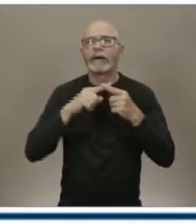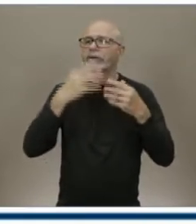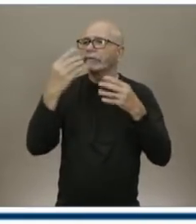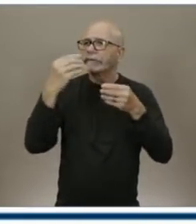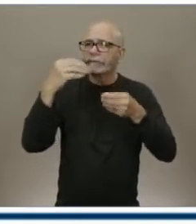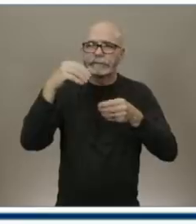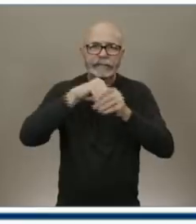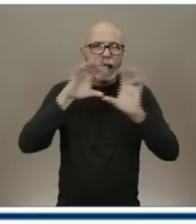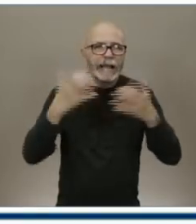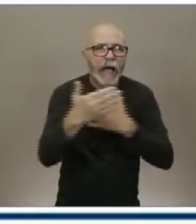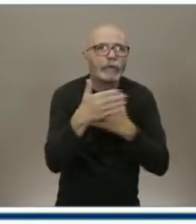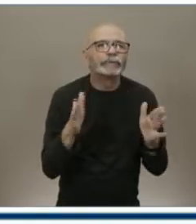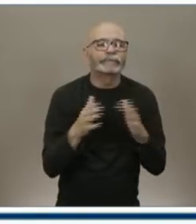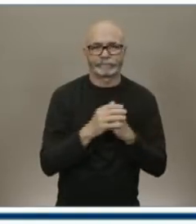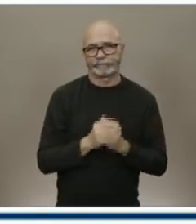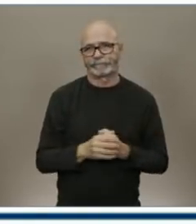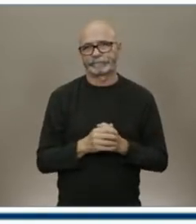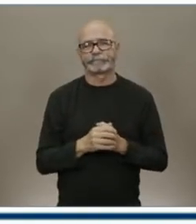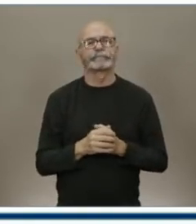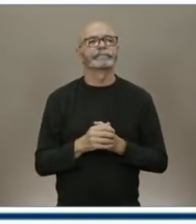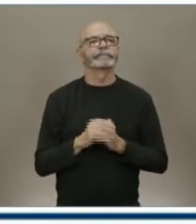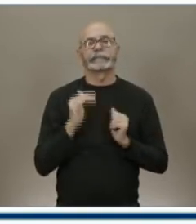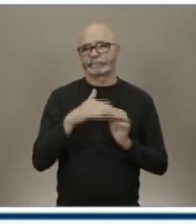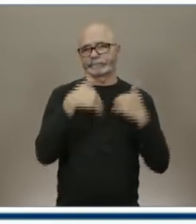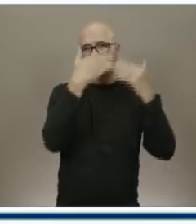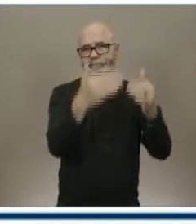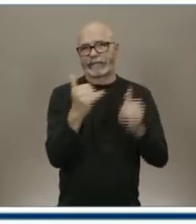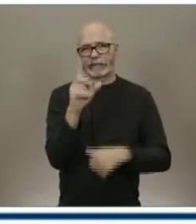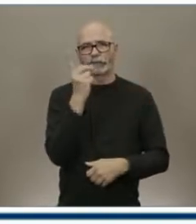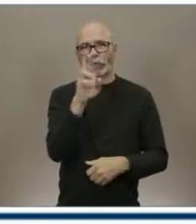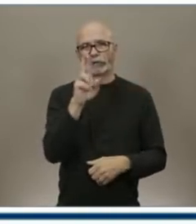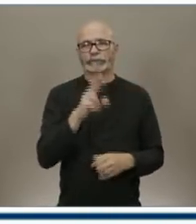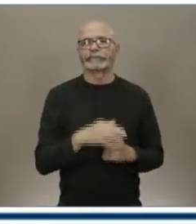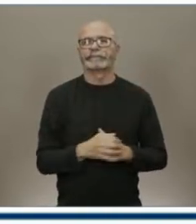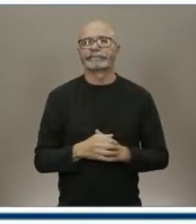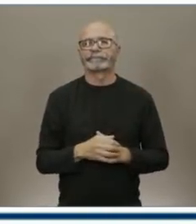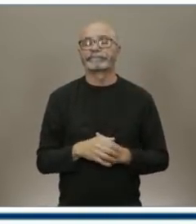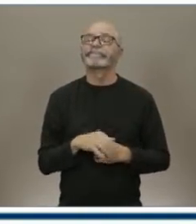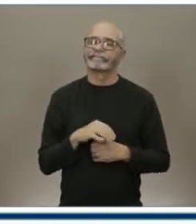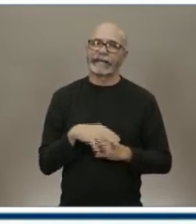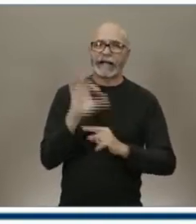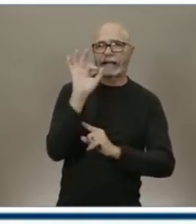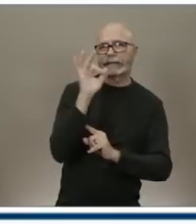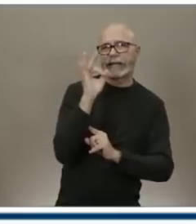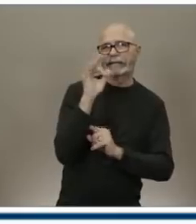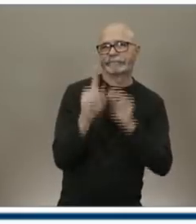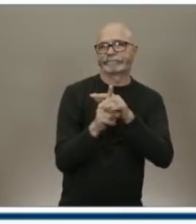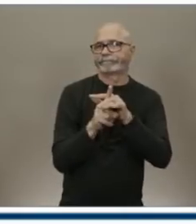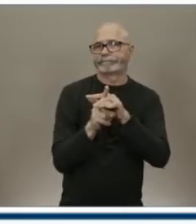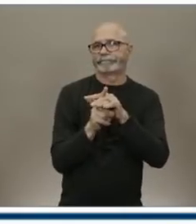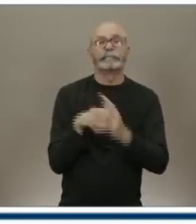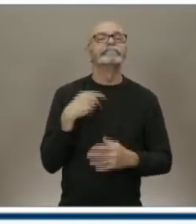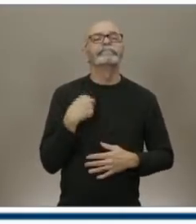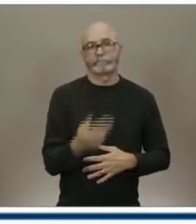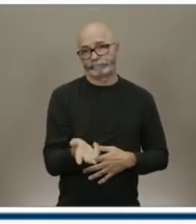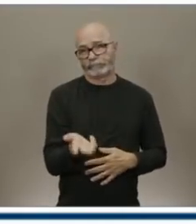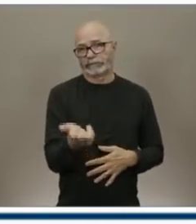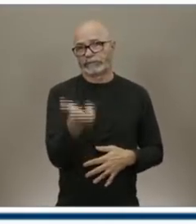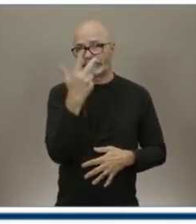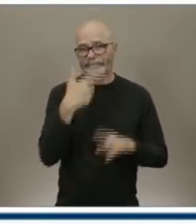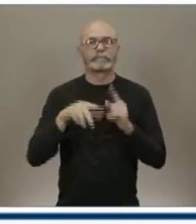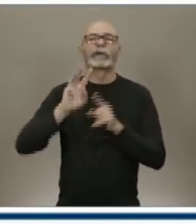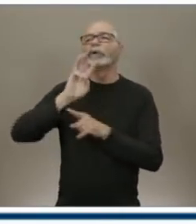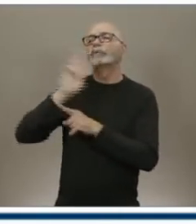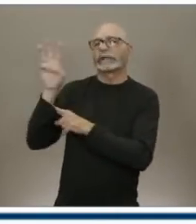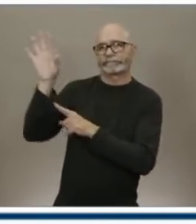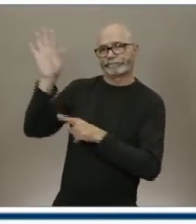said, today we are reporting 9 new cases of COVID-19 in the province. 3 of them of the new cases are in the Western Zone,